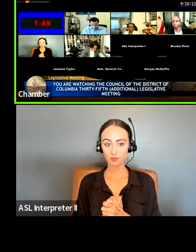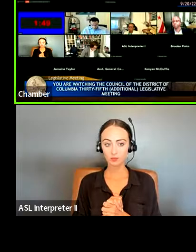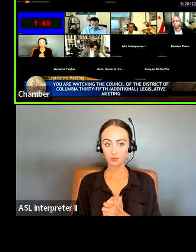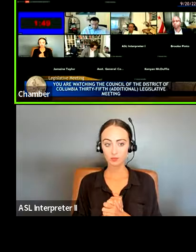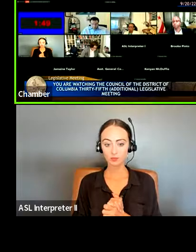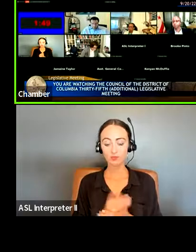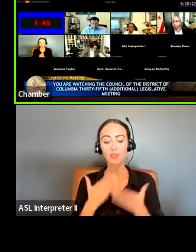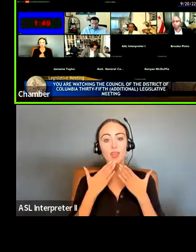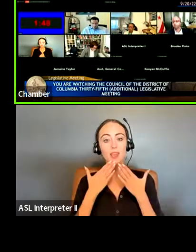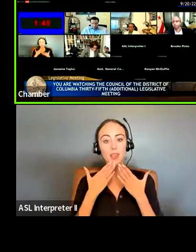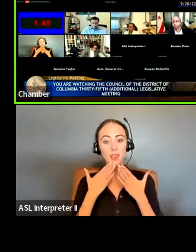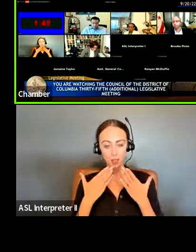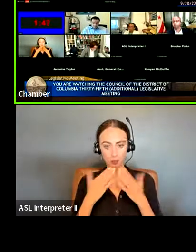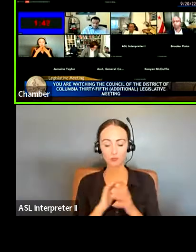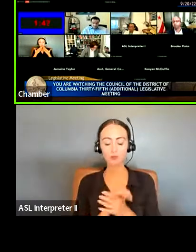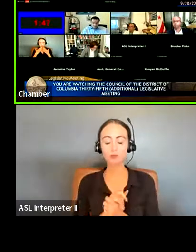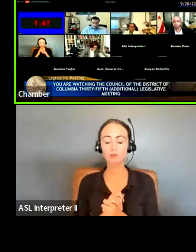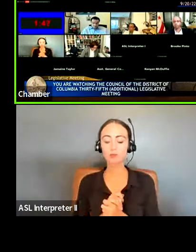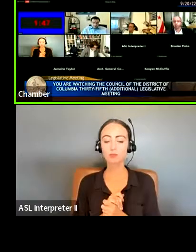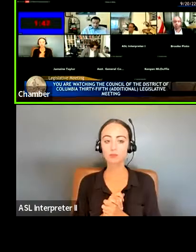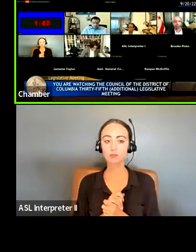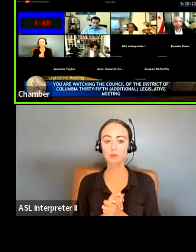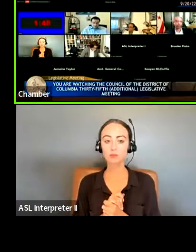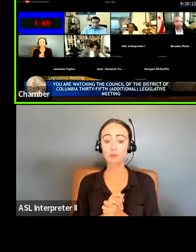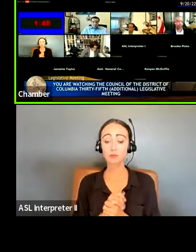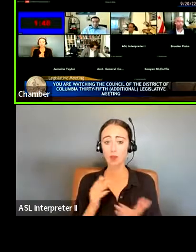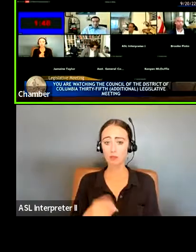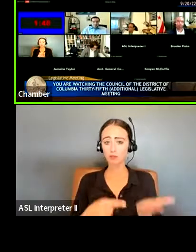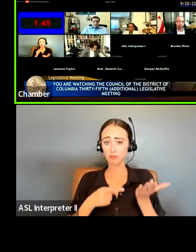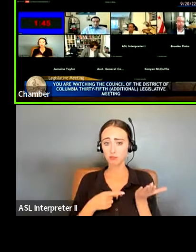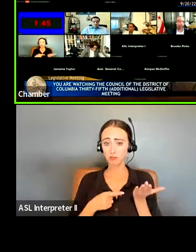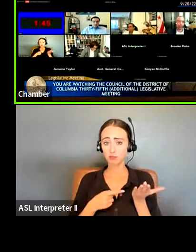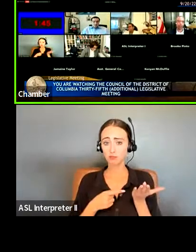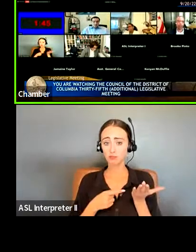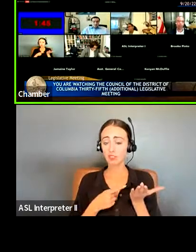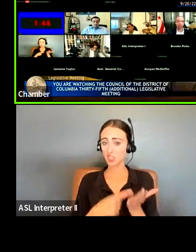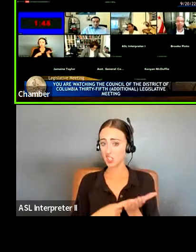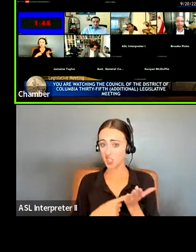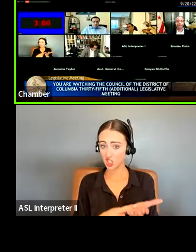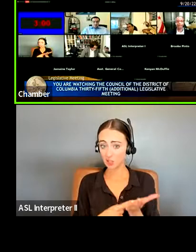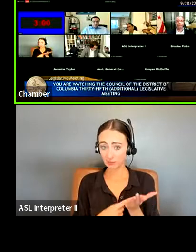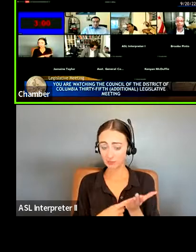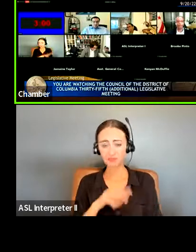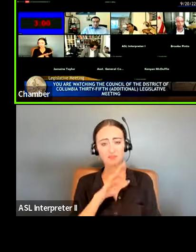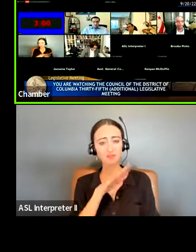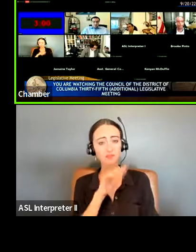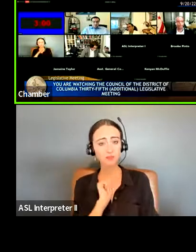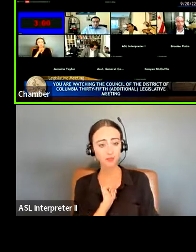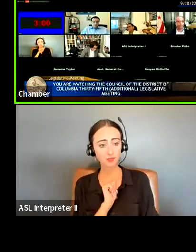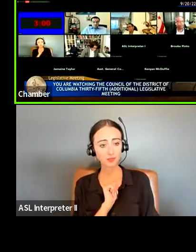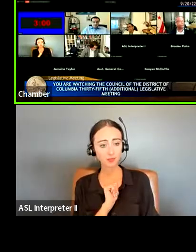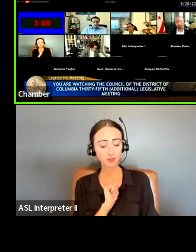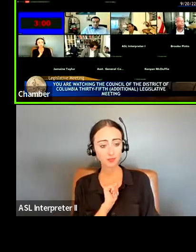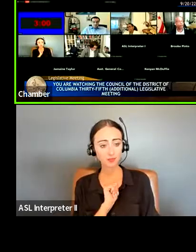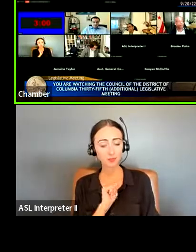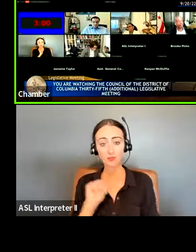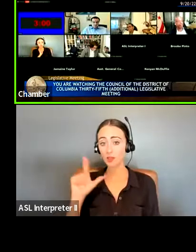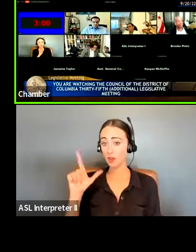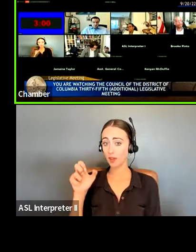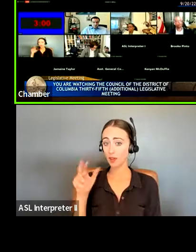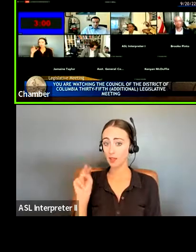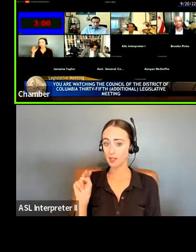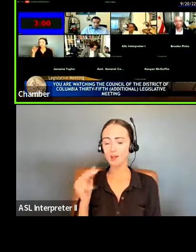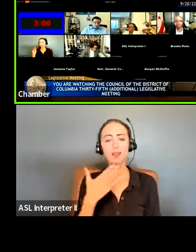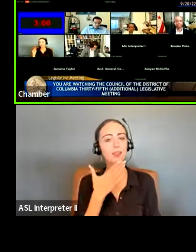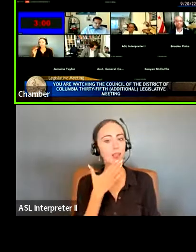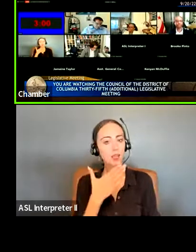Thank you, Councilmember. We have the declaration before us. Is there discussion? Mr. Chairman. Councilmember Allen. Thank you